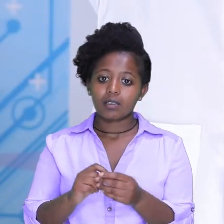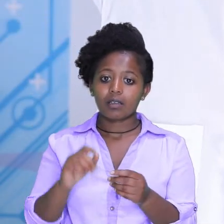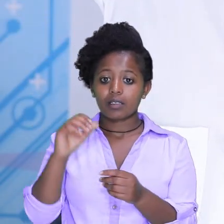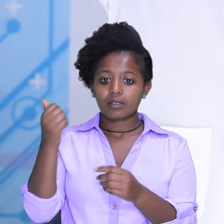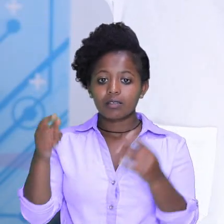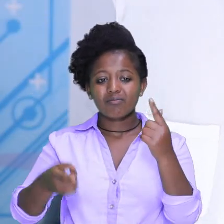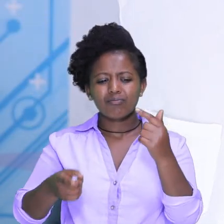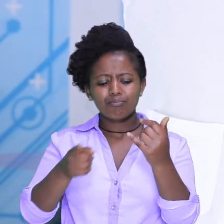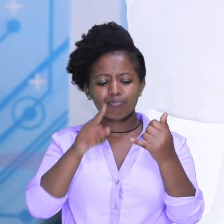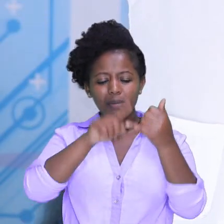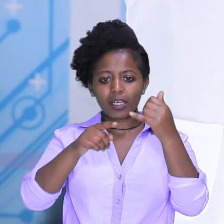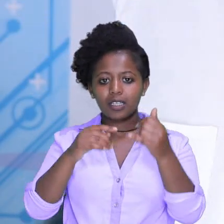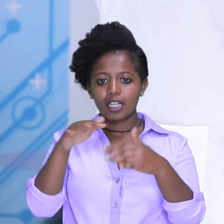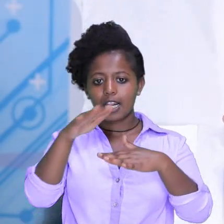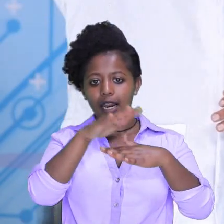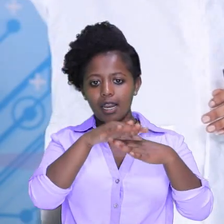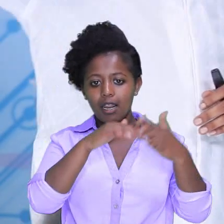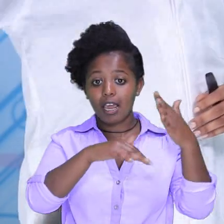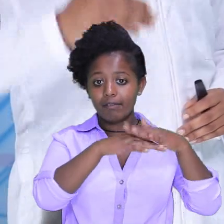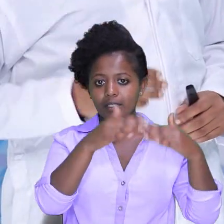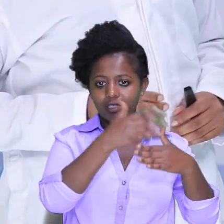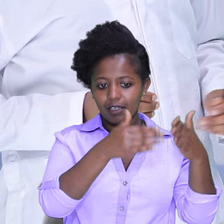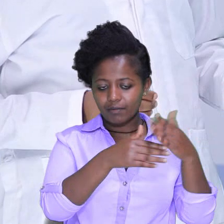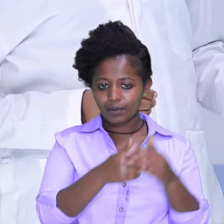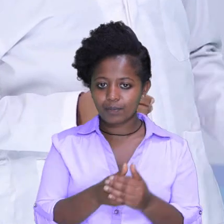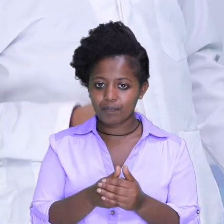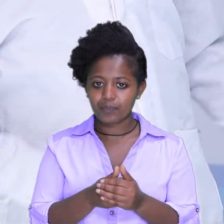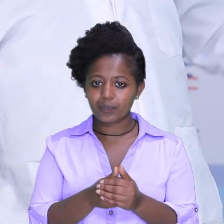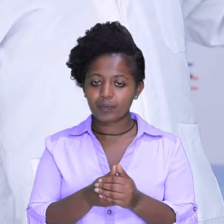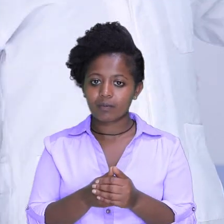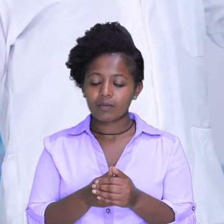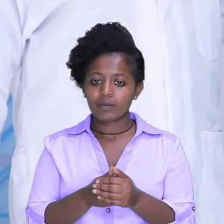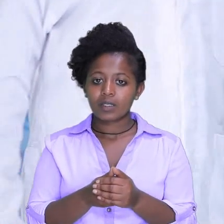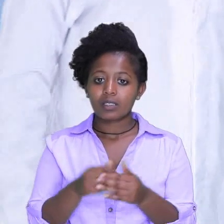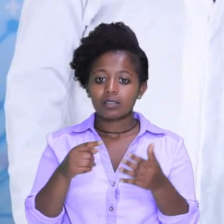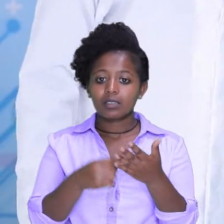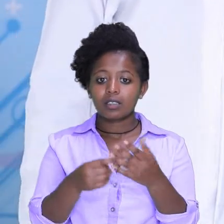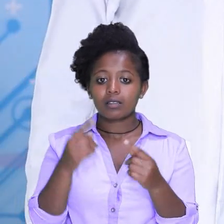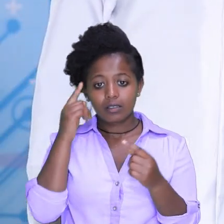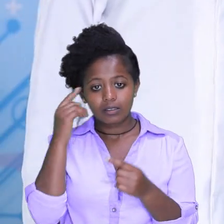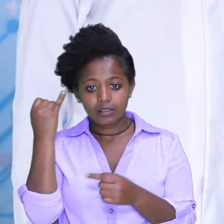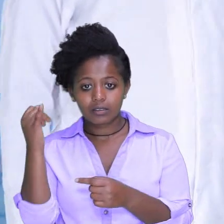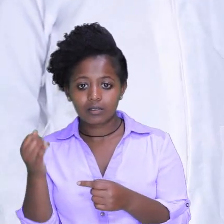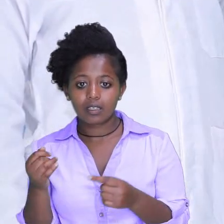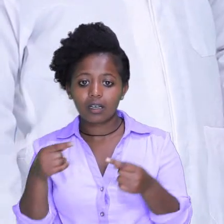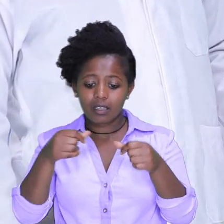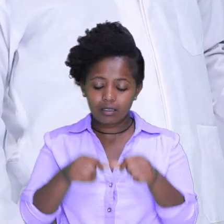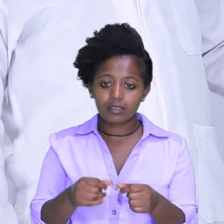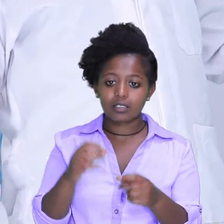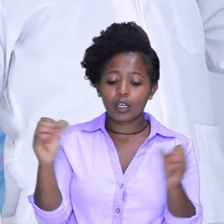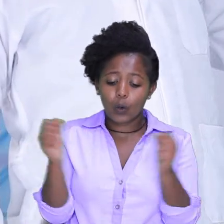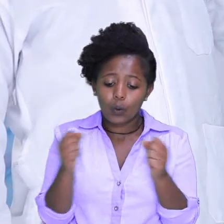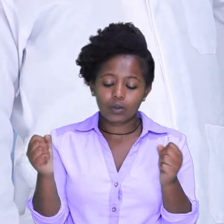as the peak level. Peaceful coexistence reached as the peak level. The tension continued until the Cold War